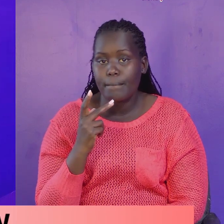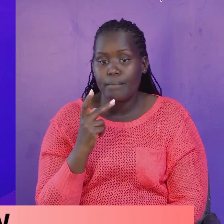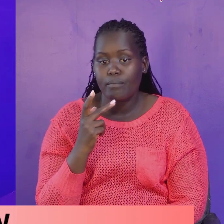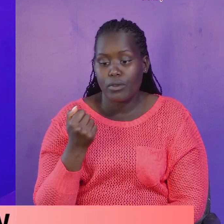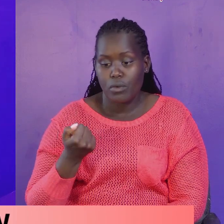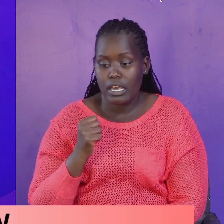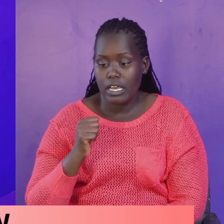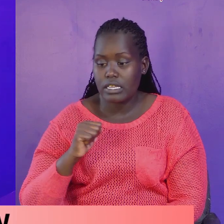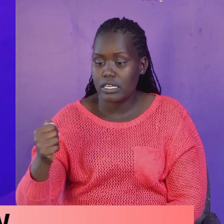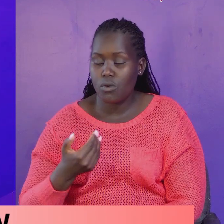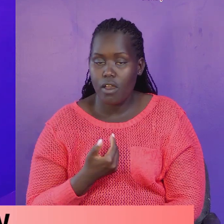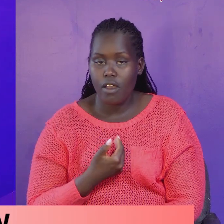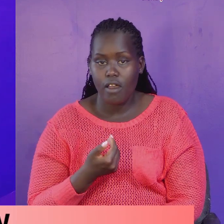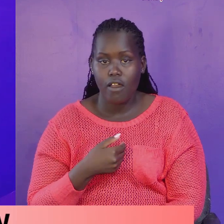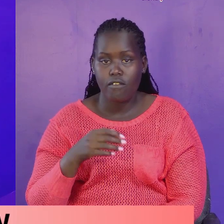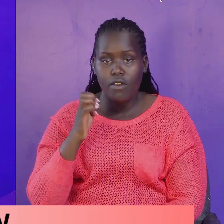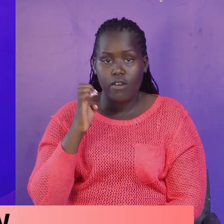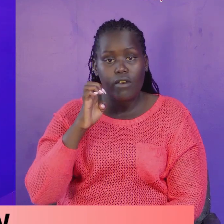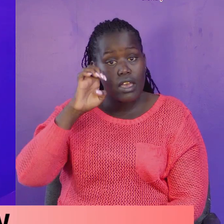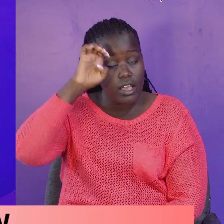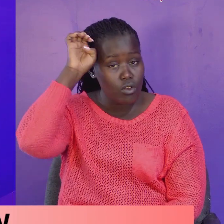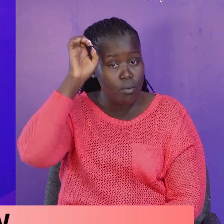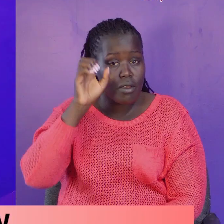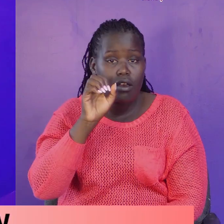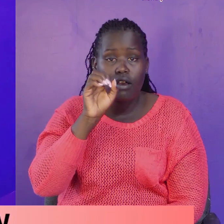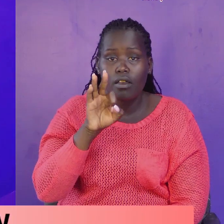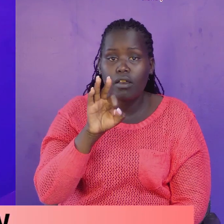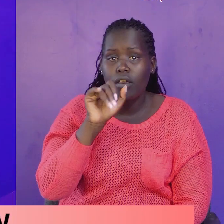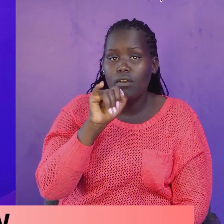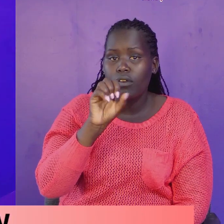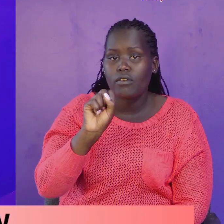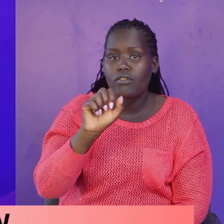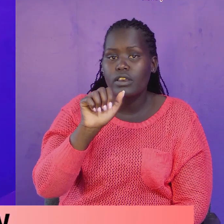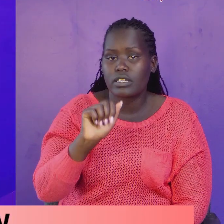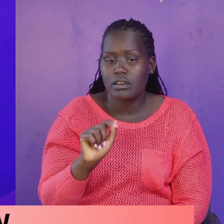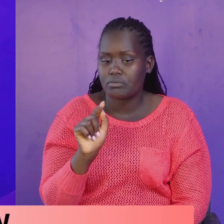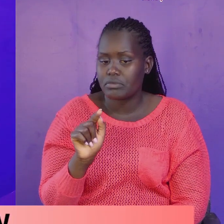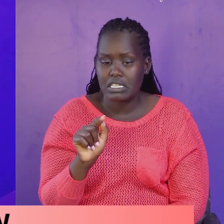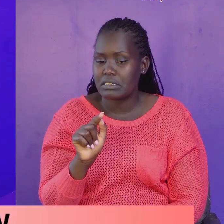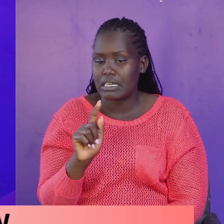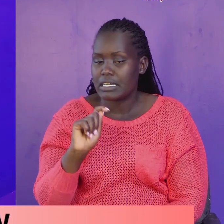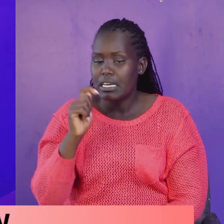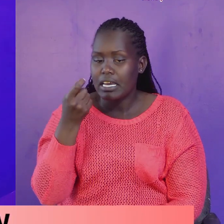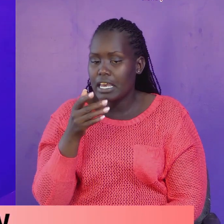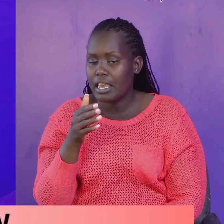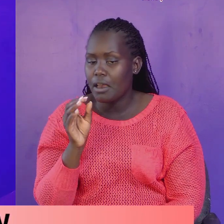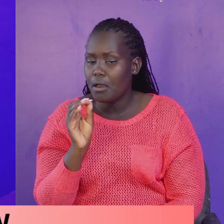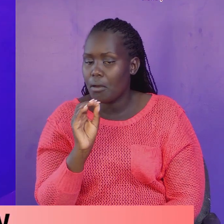side, we have Ethiopian Havi Feisa. I will not say this one is a Kenyan. But,